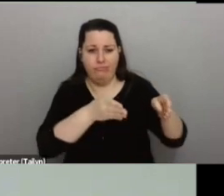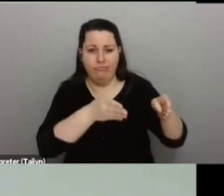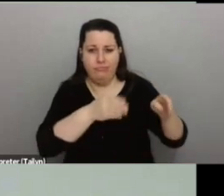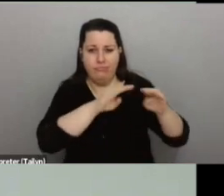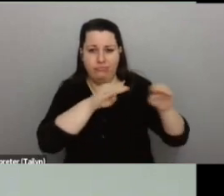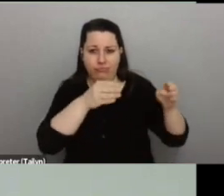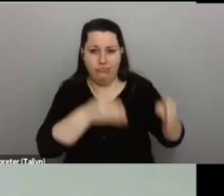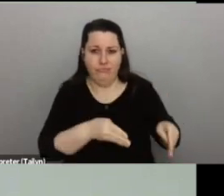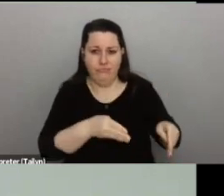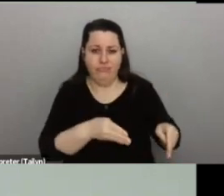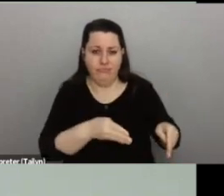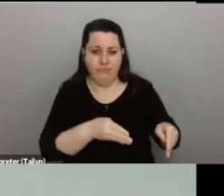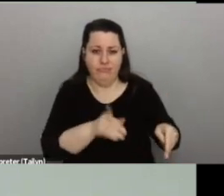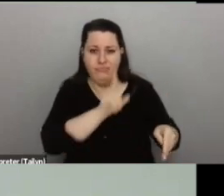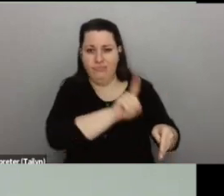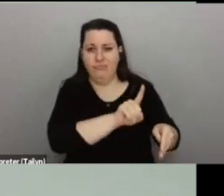big